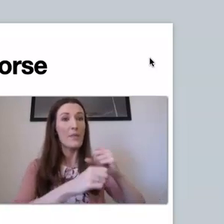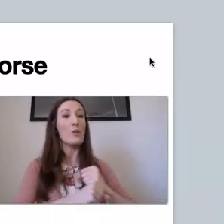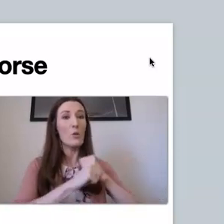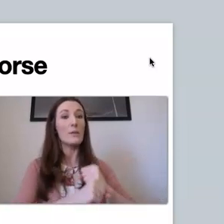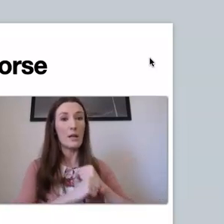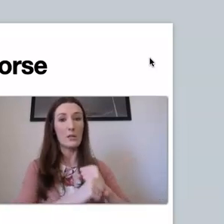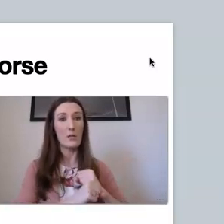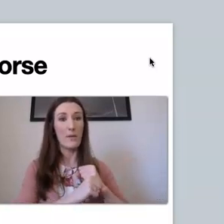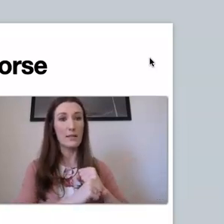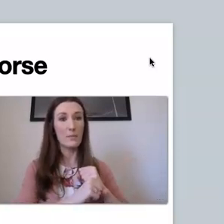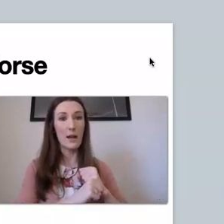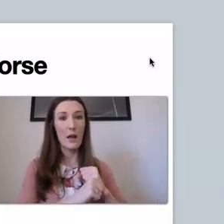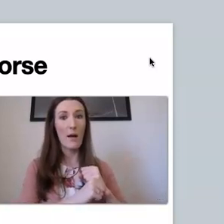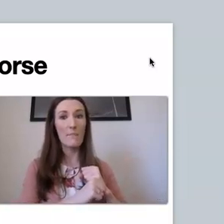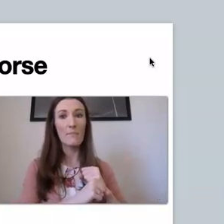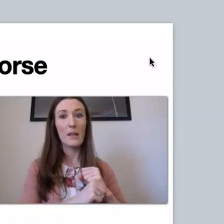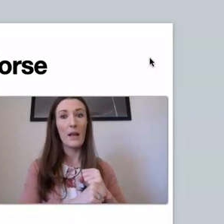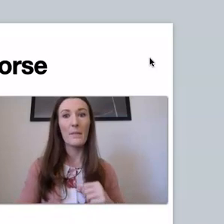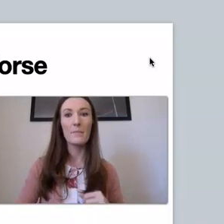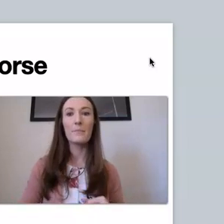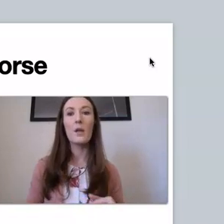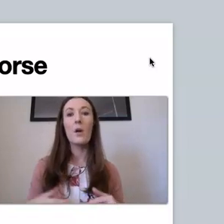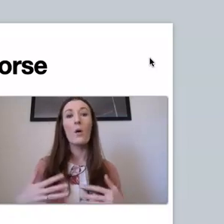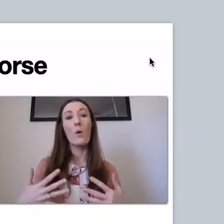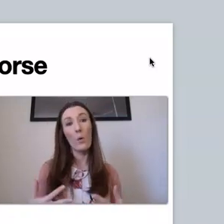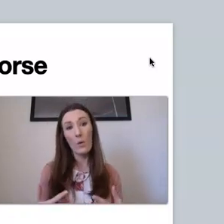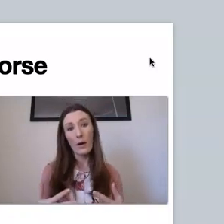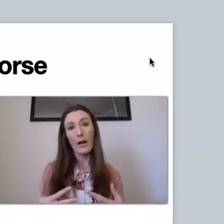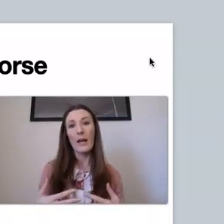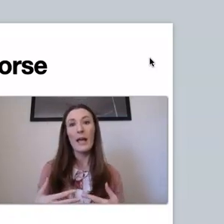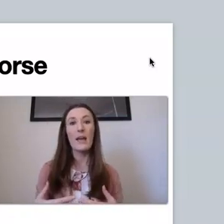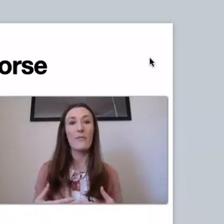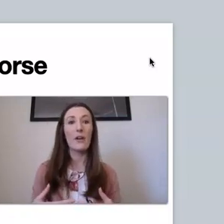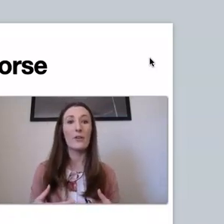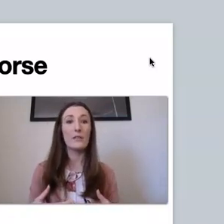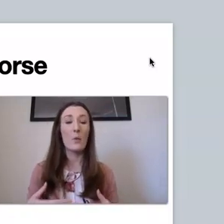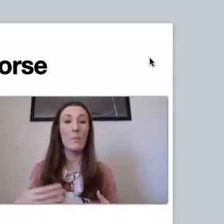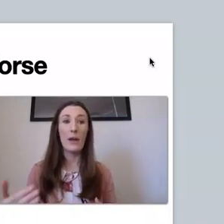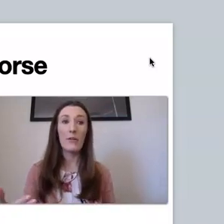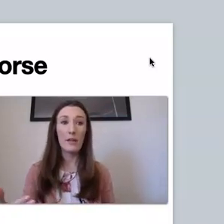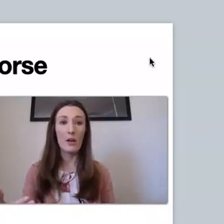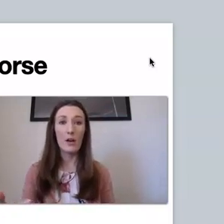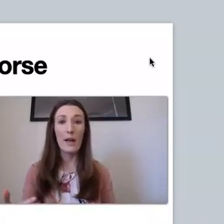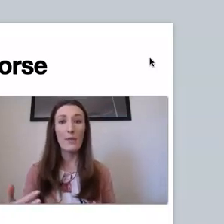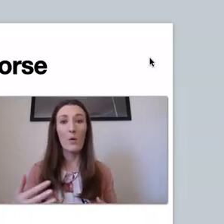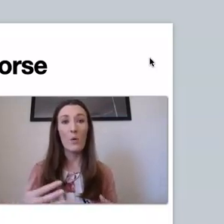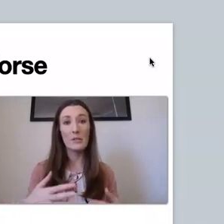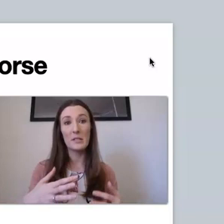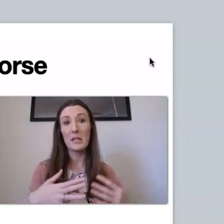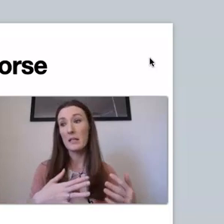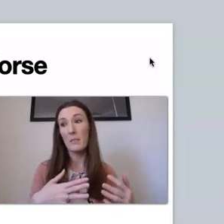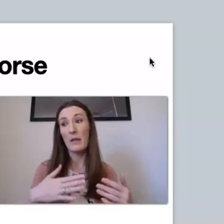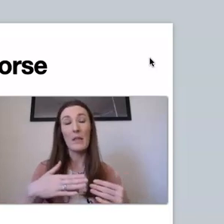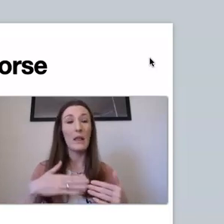up, and then you're holding onto the reins speeding up, okay? Or if there's a barrier and the